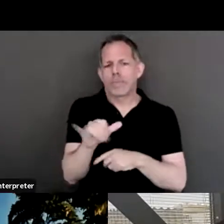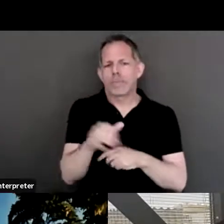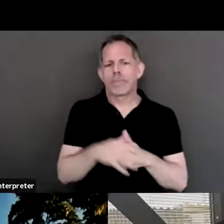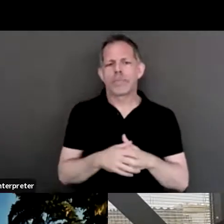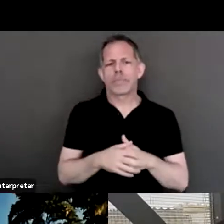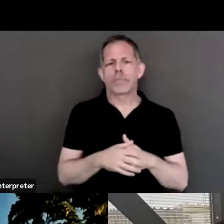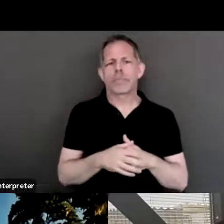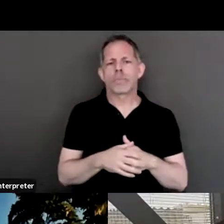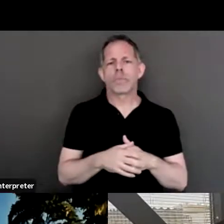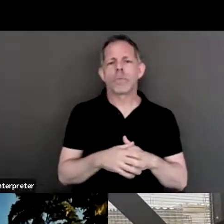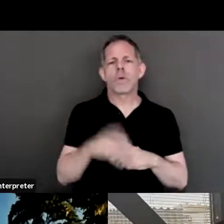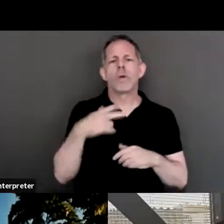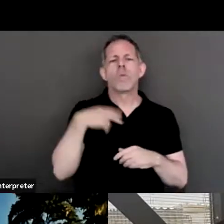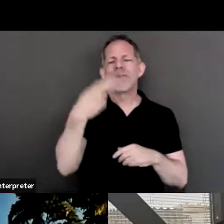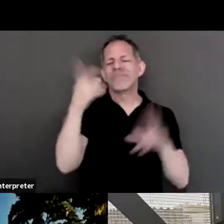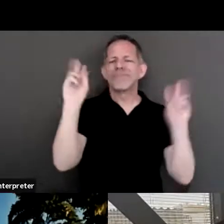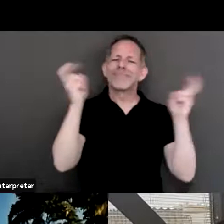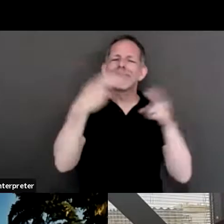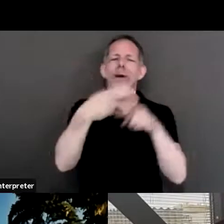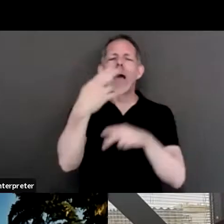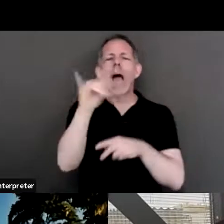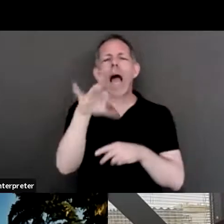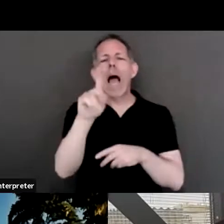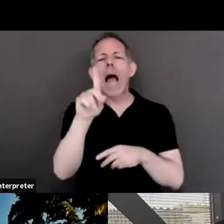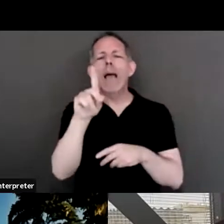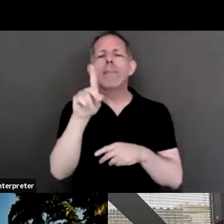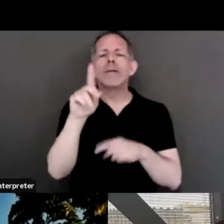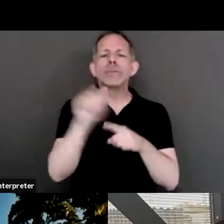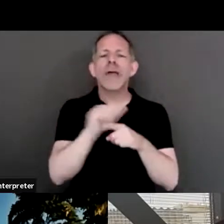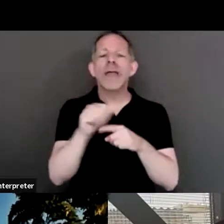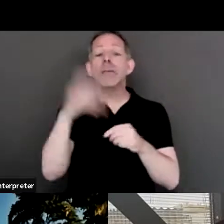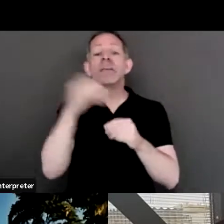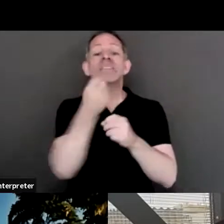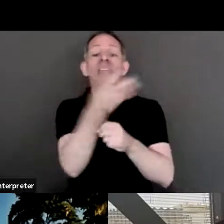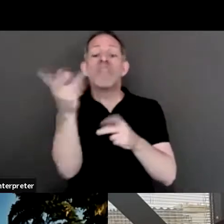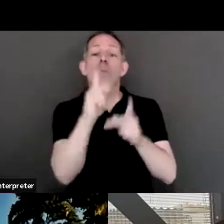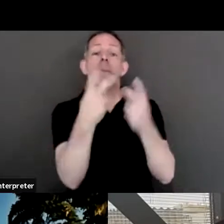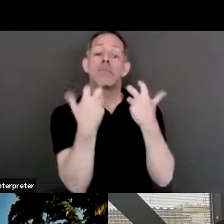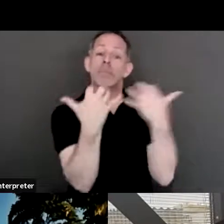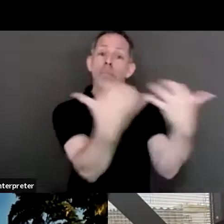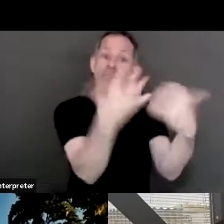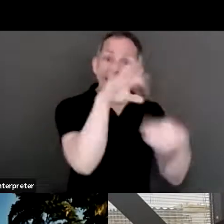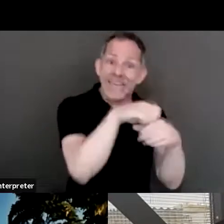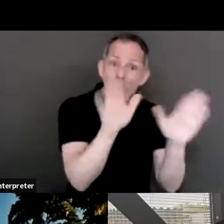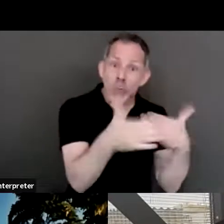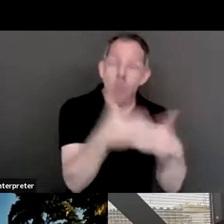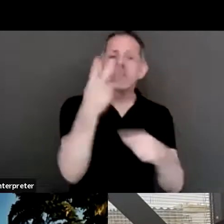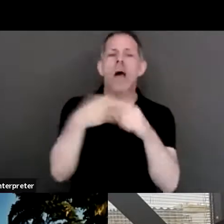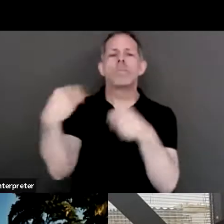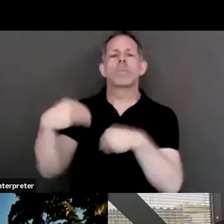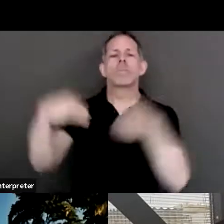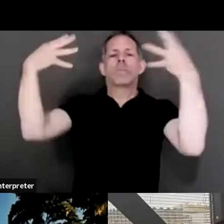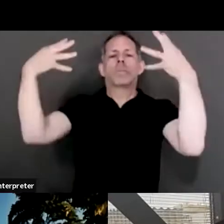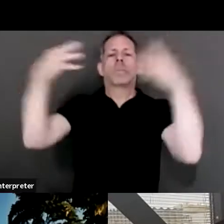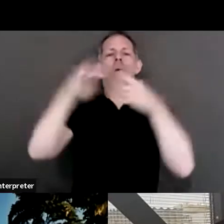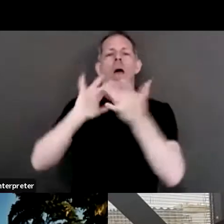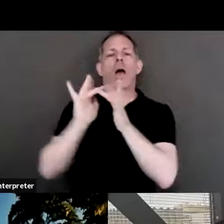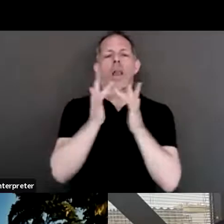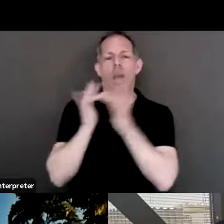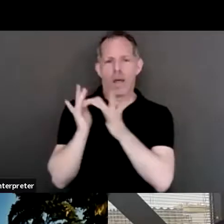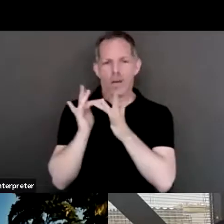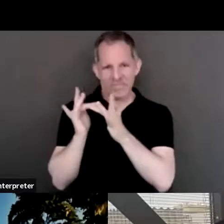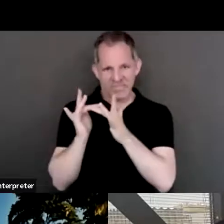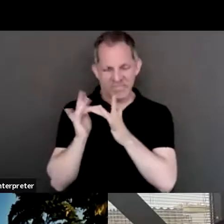a small amount of people in person, and then provided Zoom for people be able to attend virtually. The next training will be coming